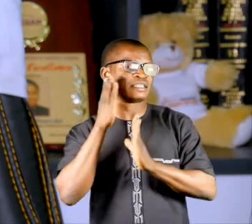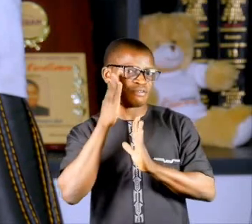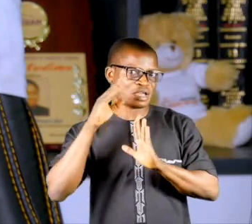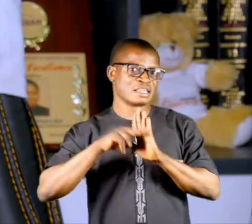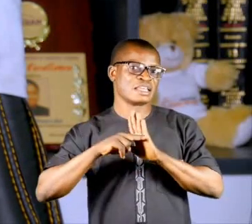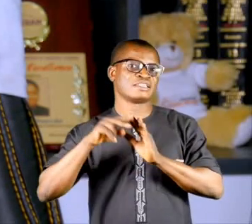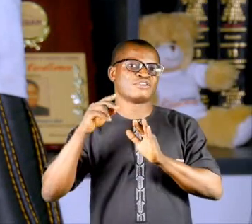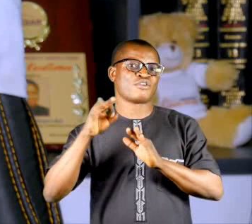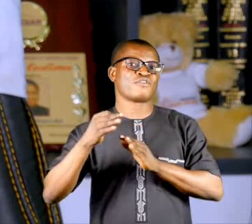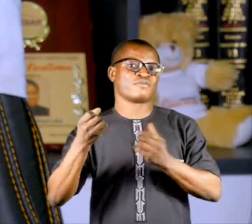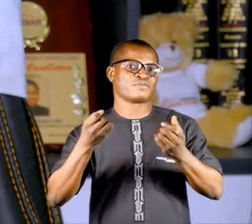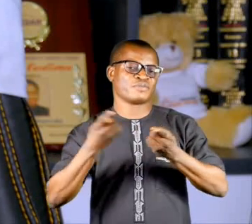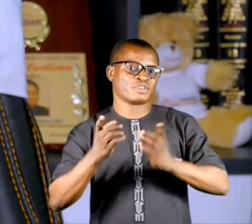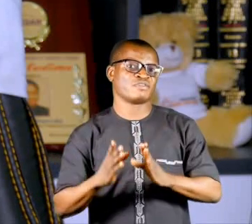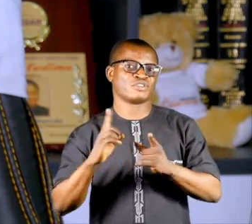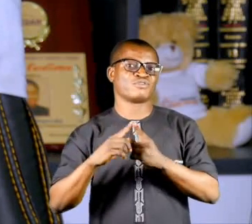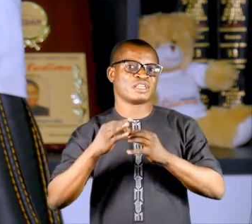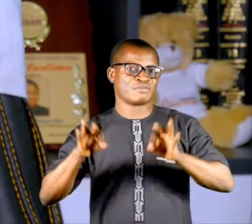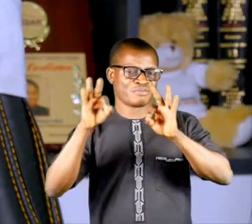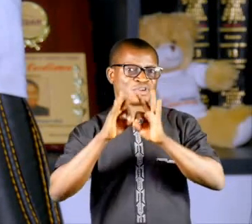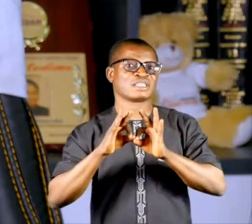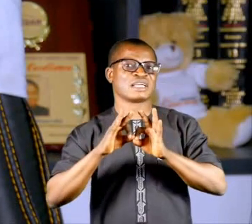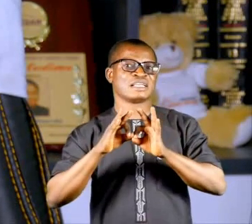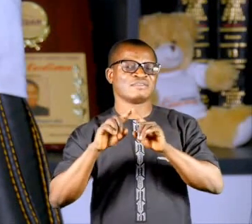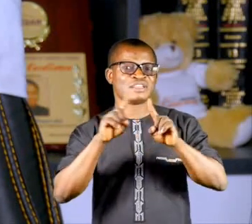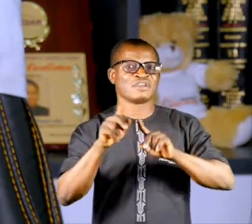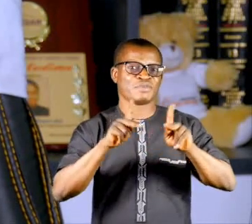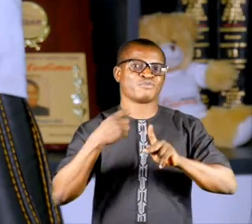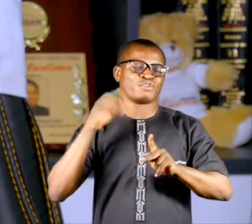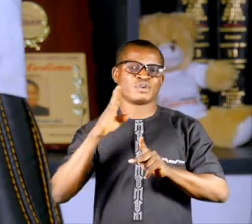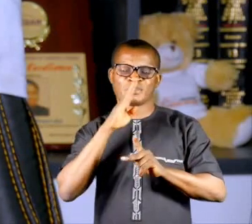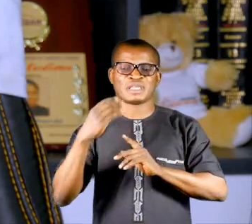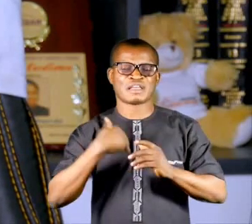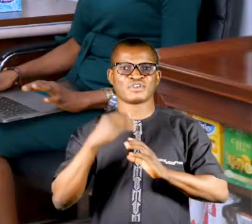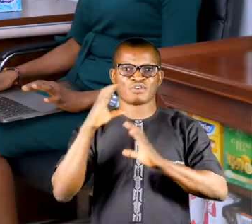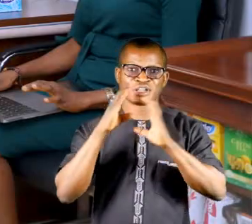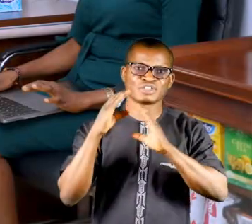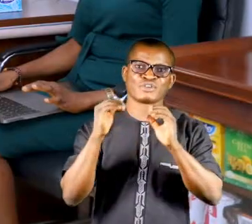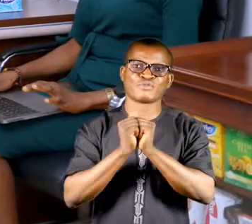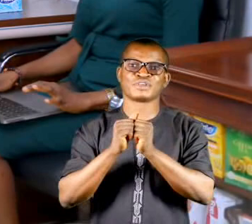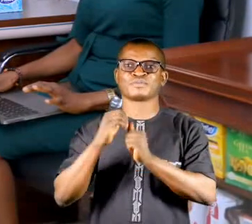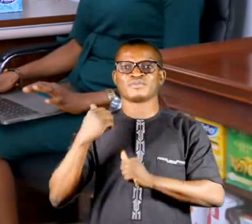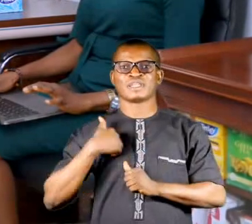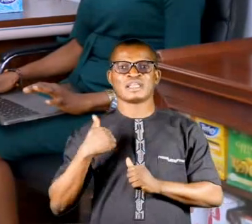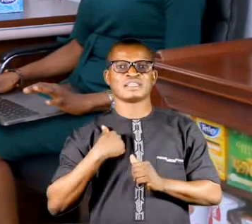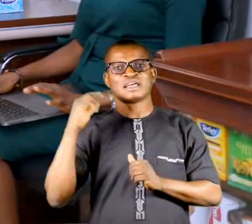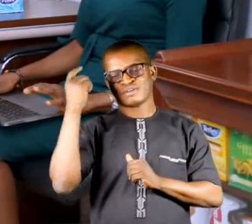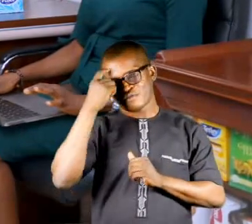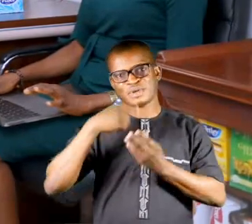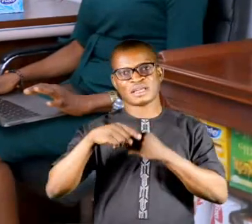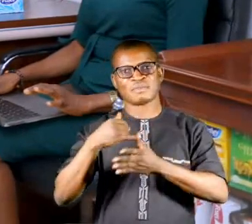this sensitization to critical states in the north. And we've been having conversations with the